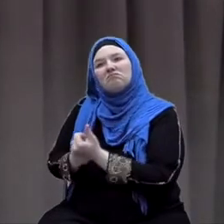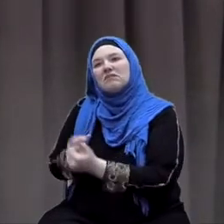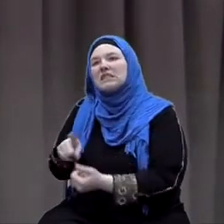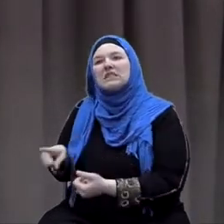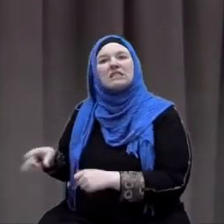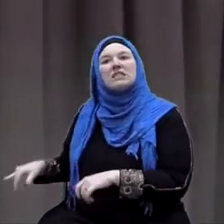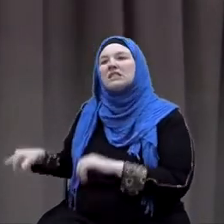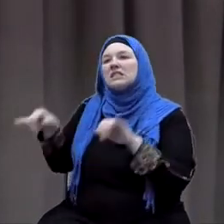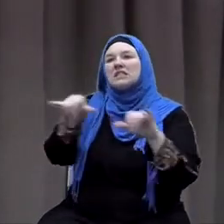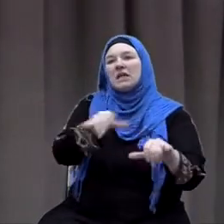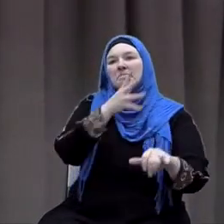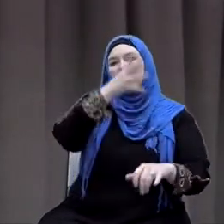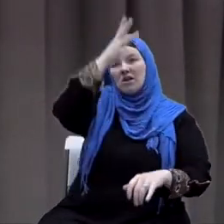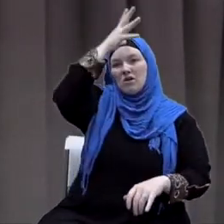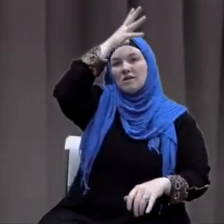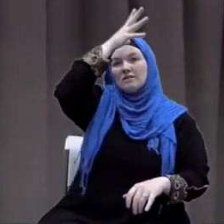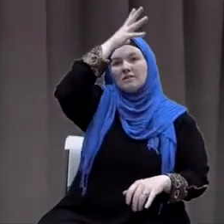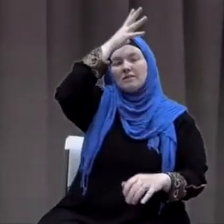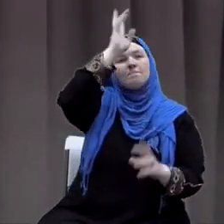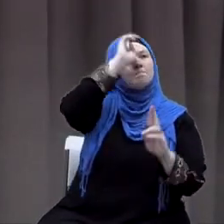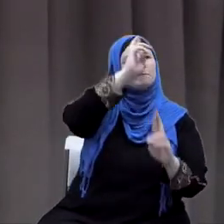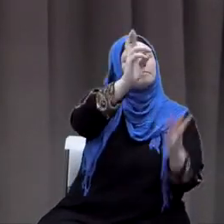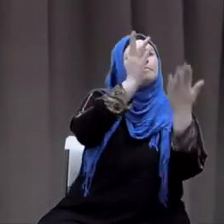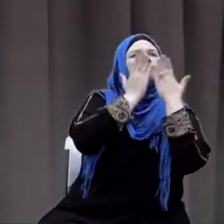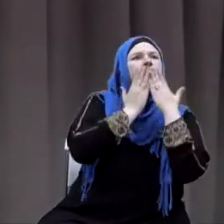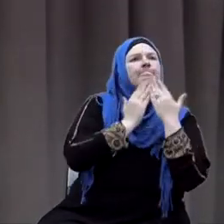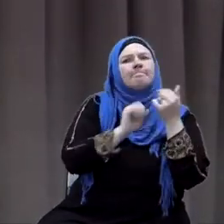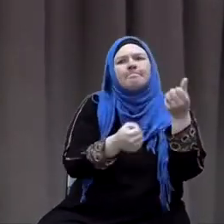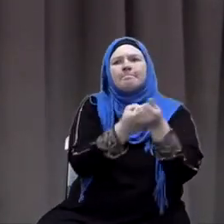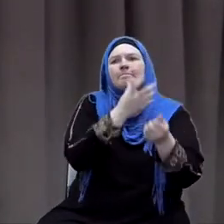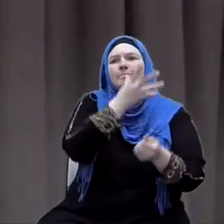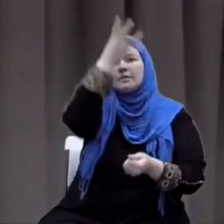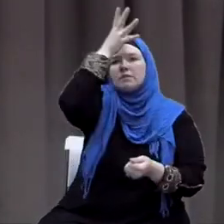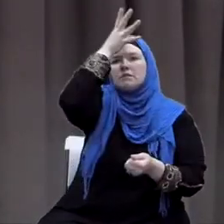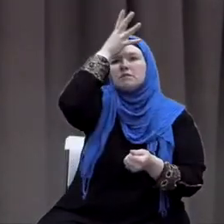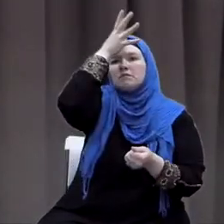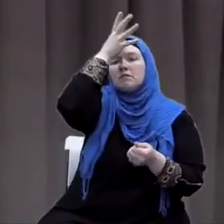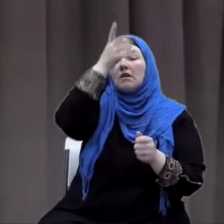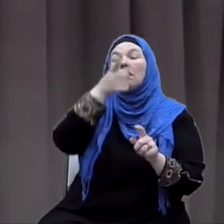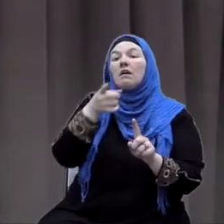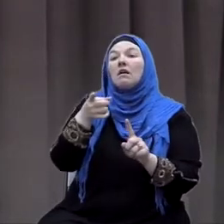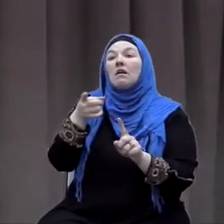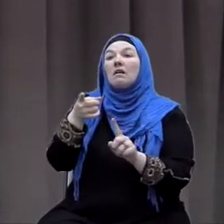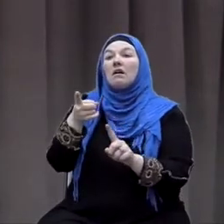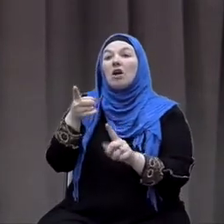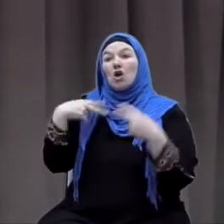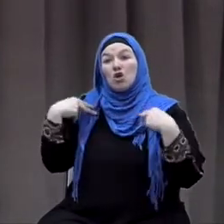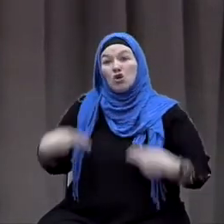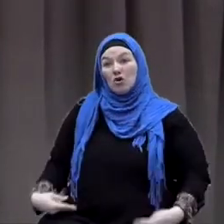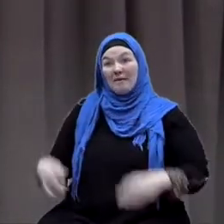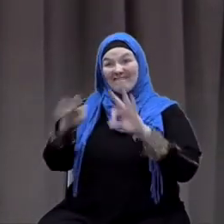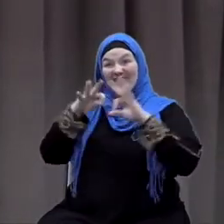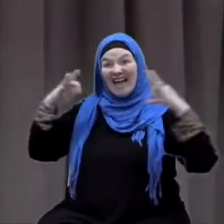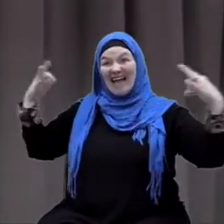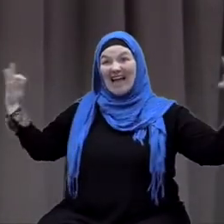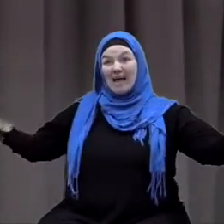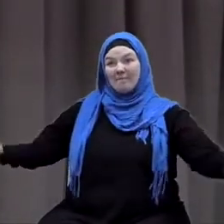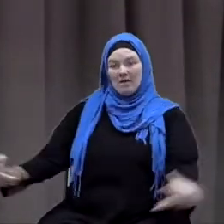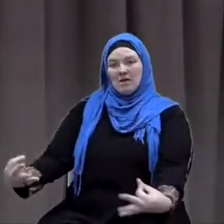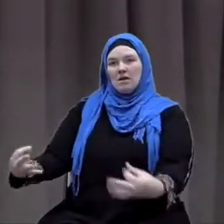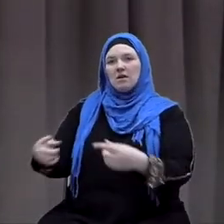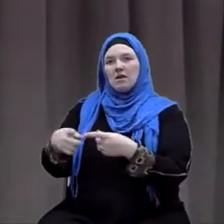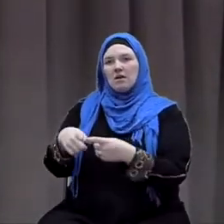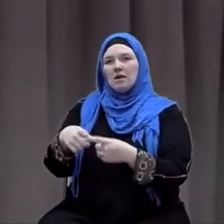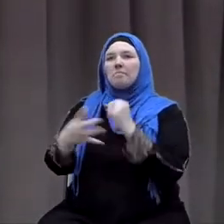the same to our parents. Why? Because they are part of our human family. And you will read